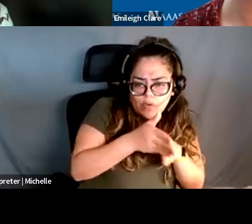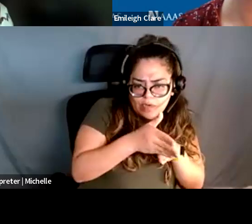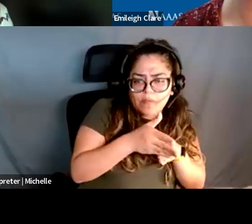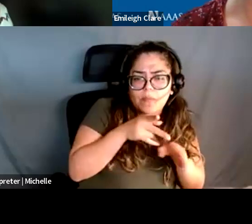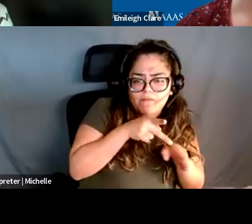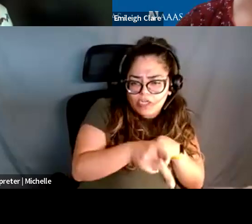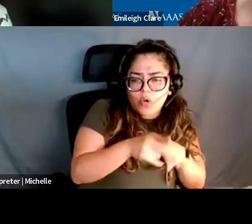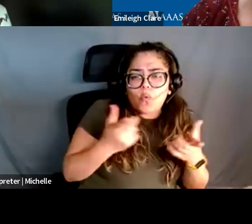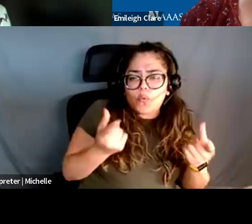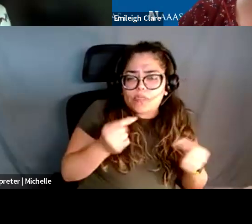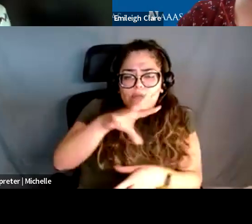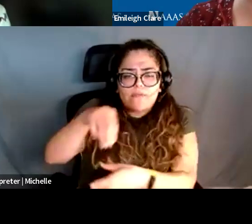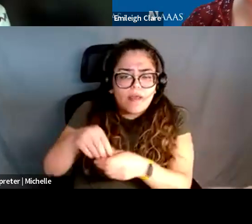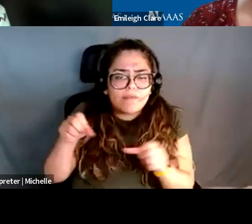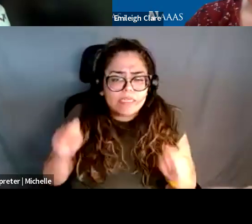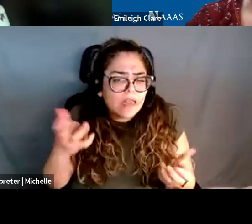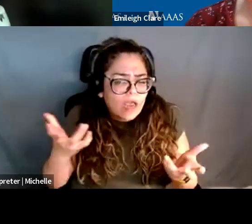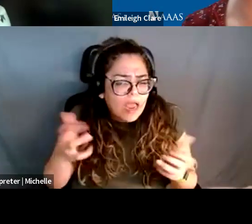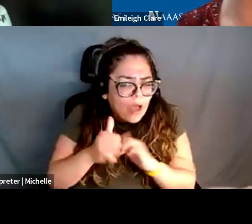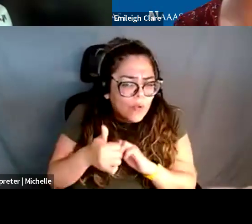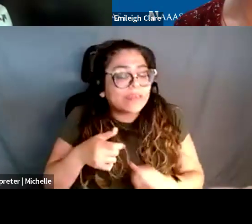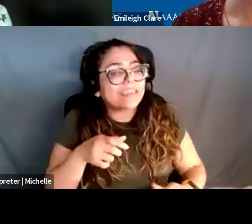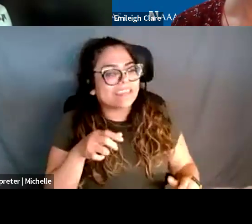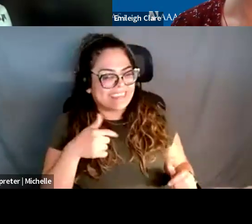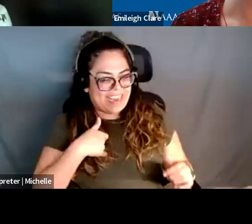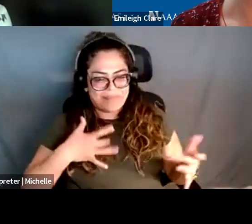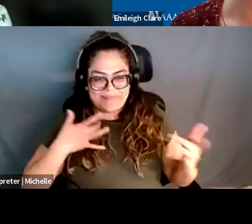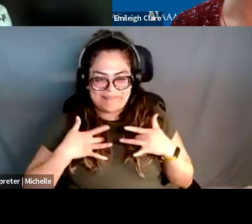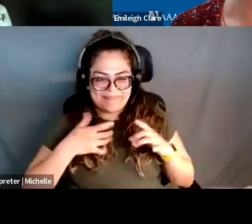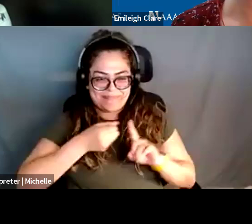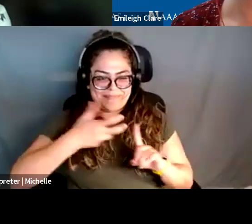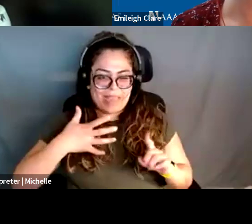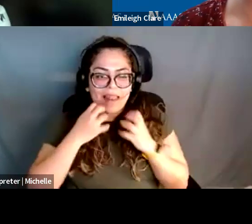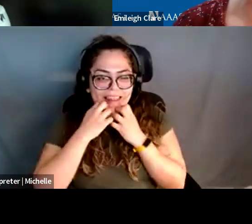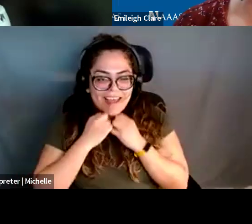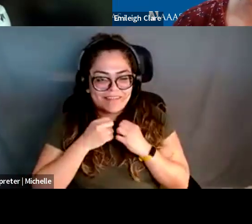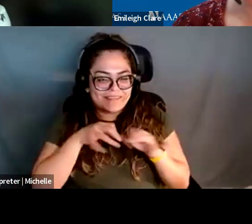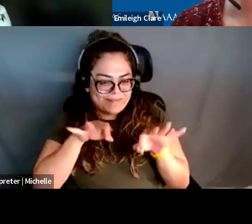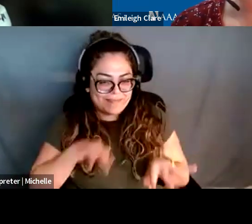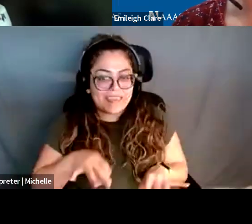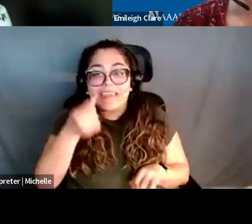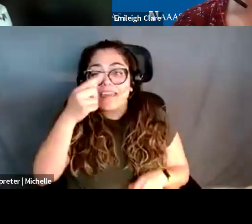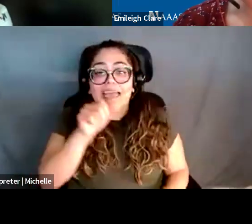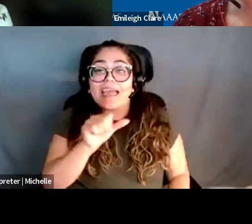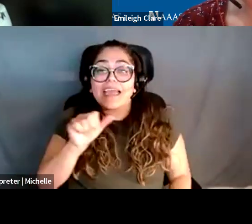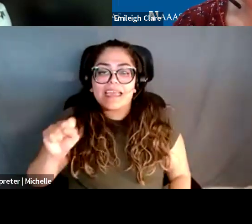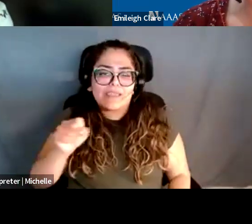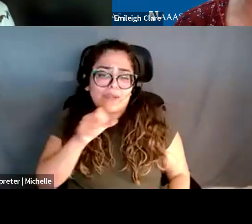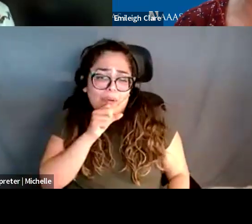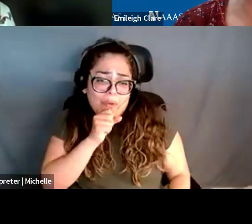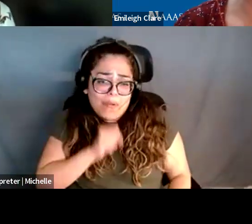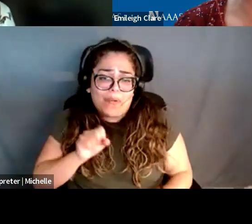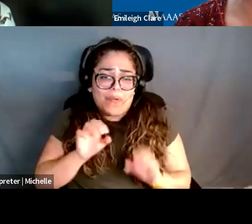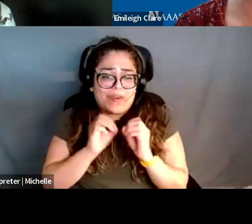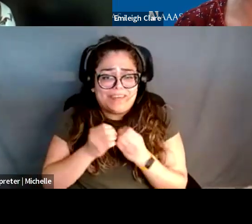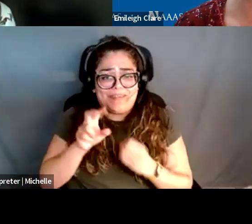involved? Yeah, this one is super exciting to talk about. I love it. AAAS is a very old organization, like 200 years, which